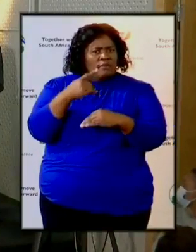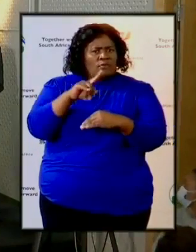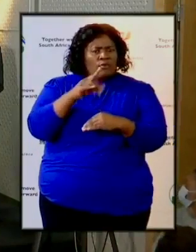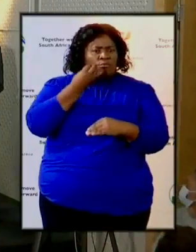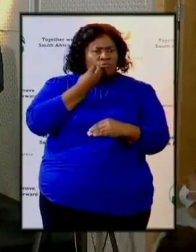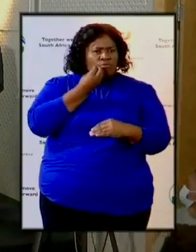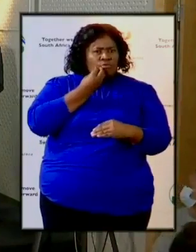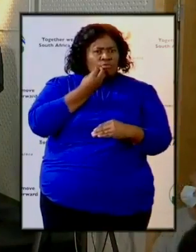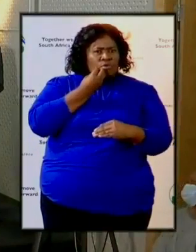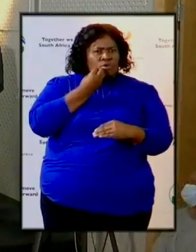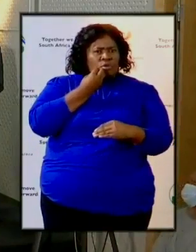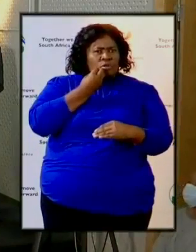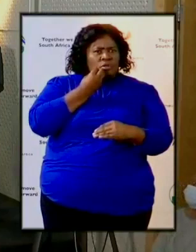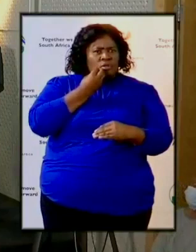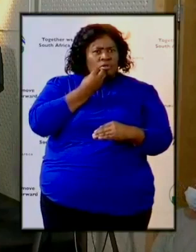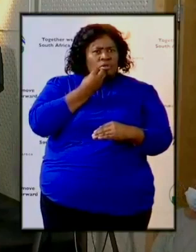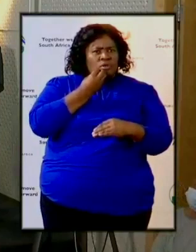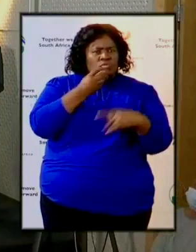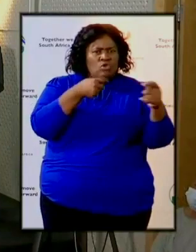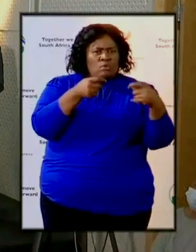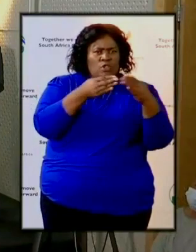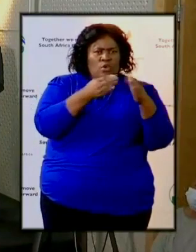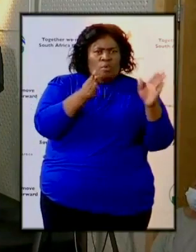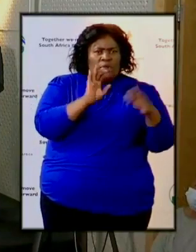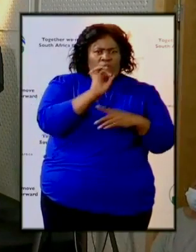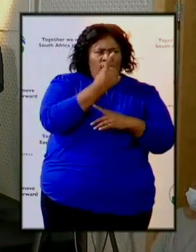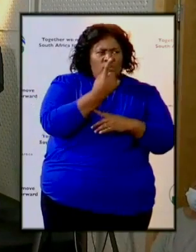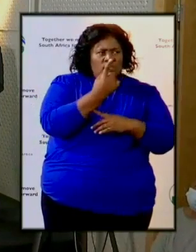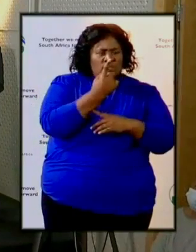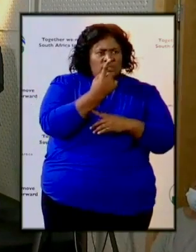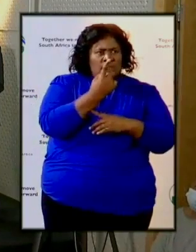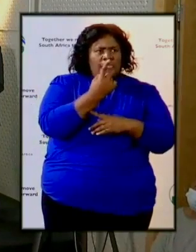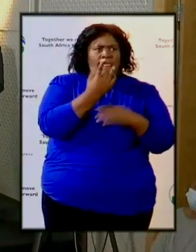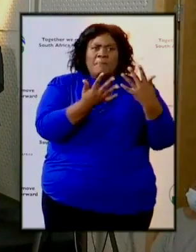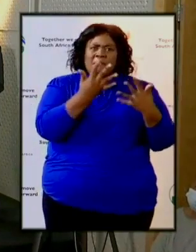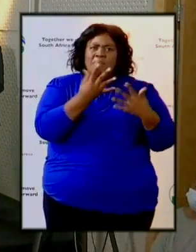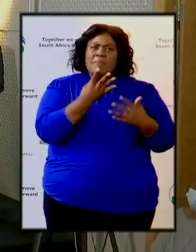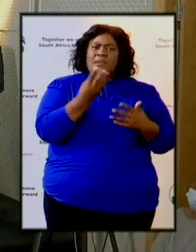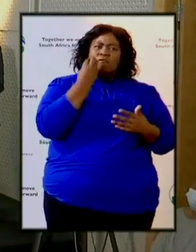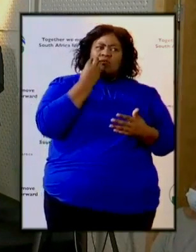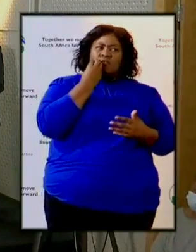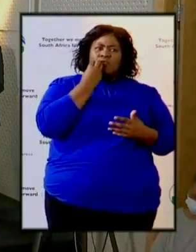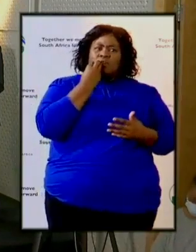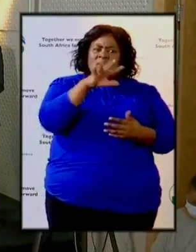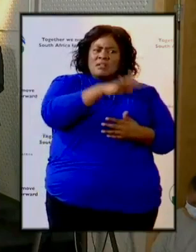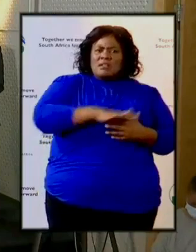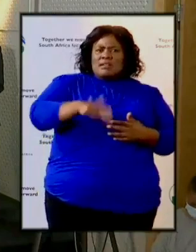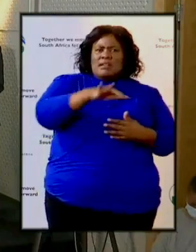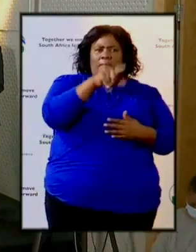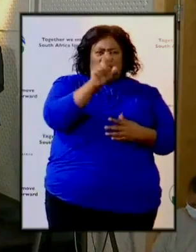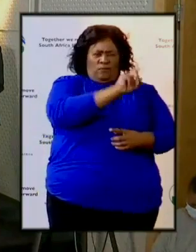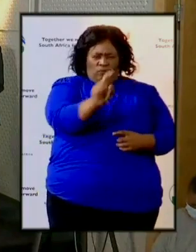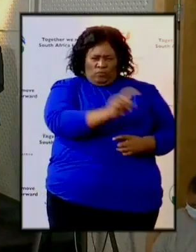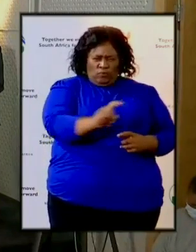allowed to open on the 1st? For example, shouldn't food outlets first fumigate or do pest control measurements, which they are